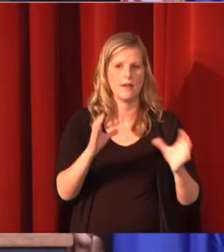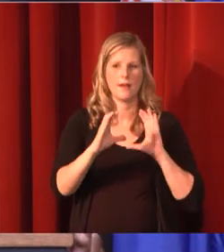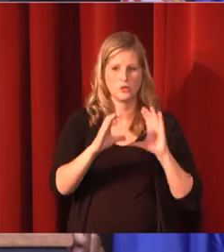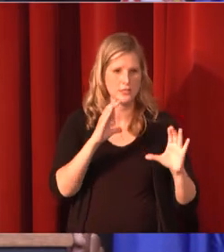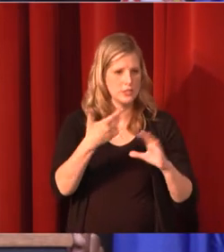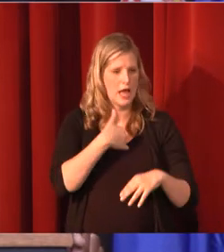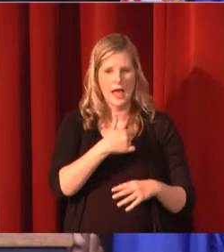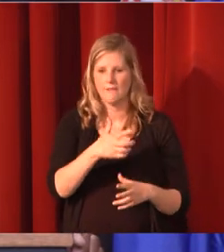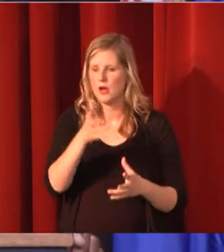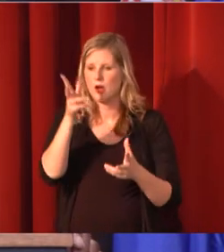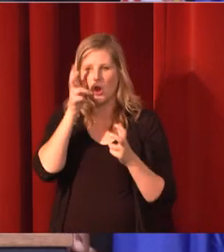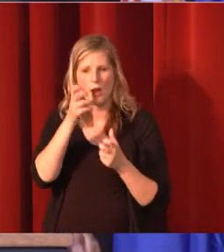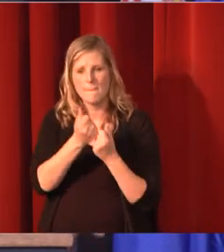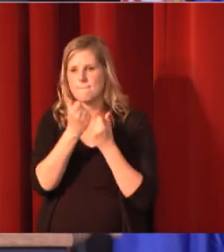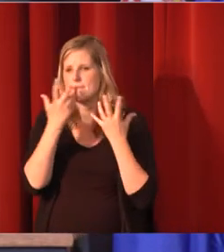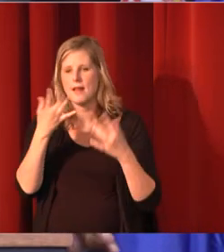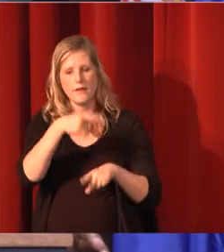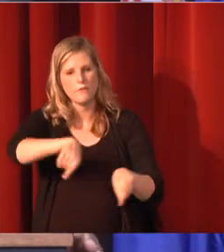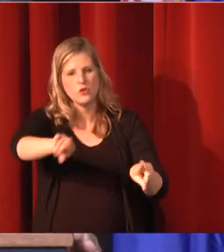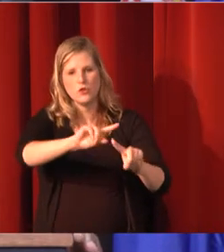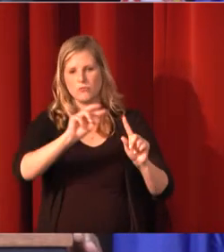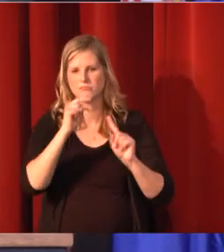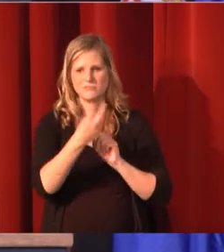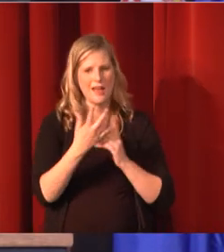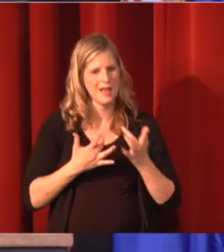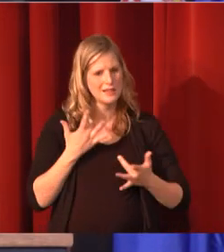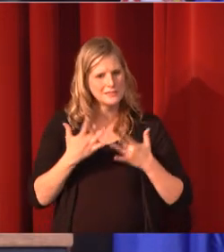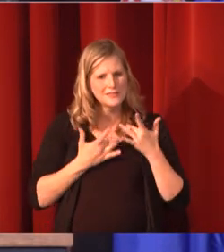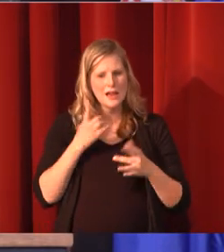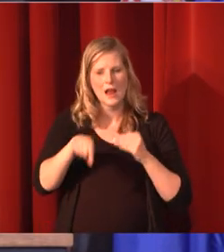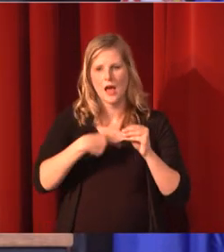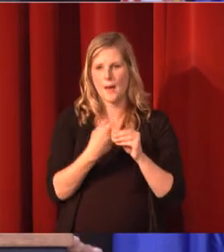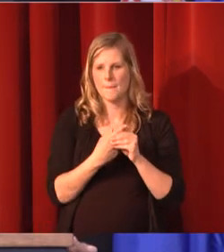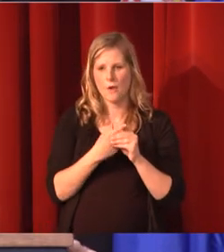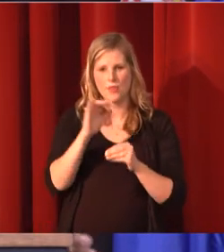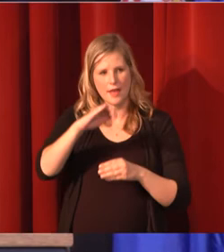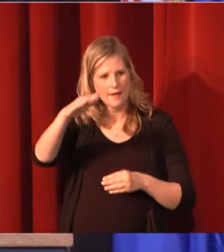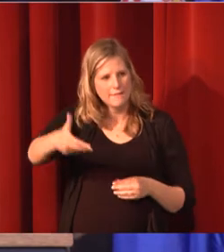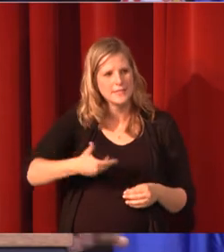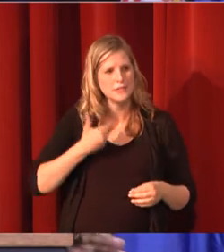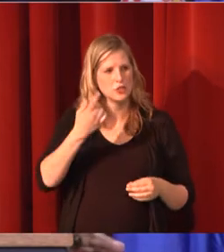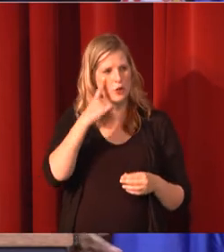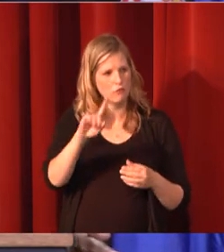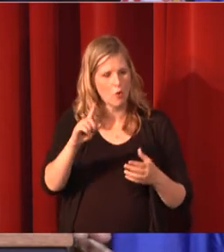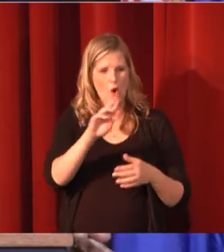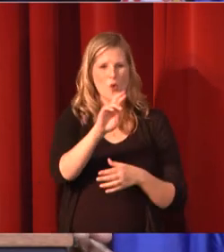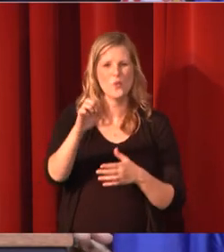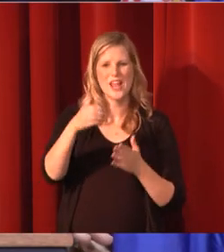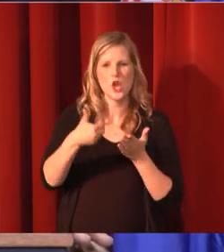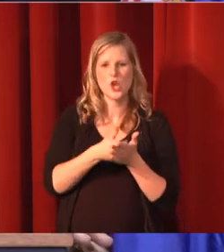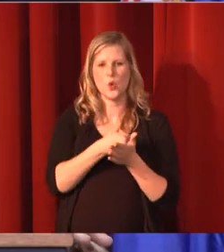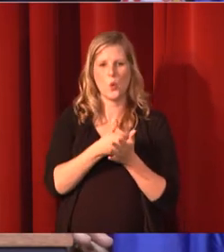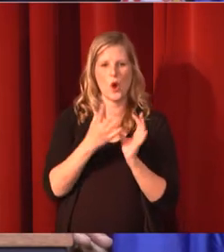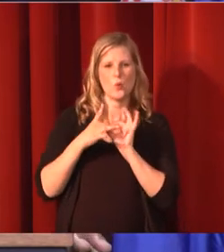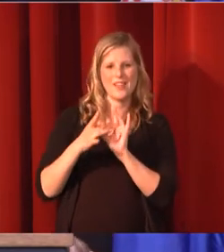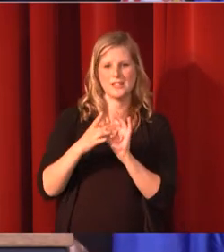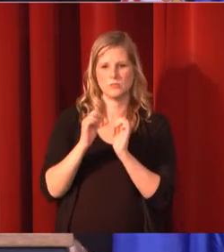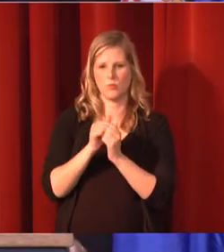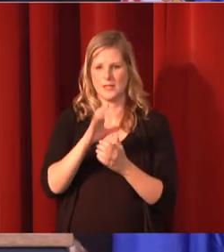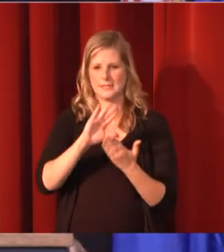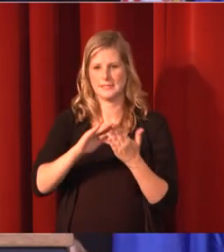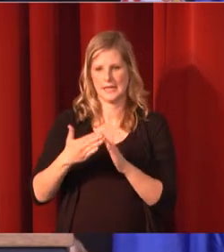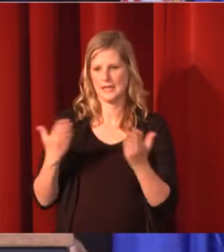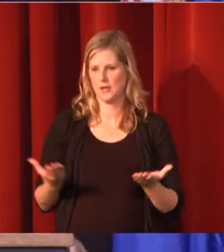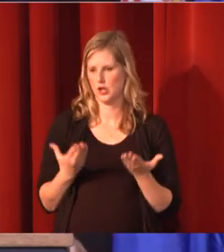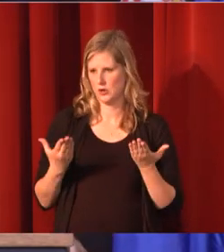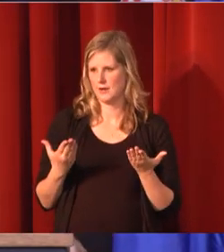heard from many of you who are excited about this invitation for a renewed relationship with your city and